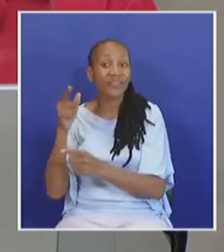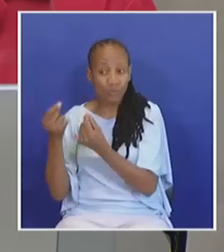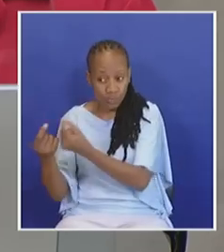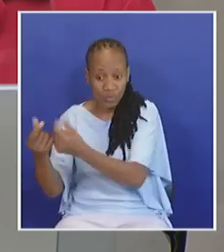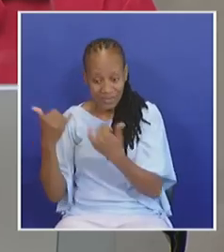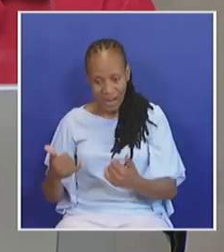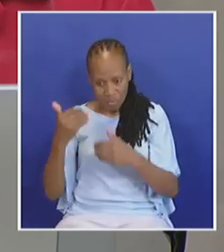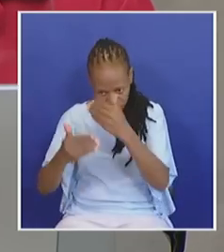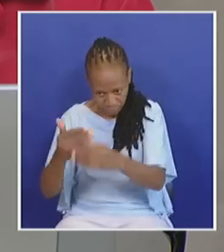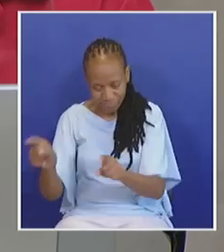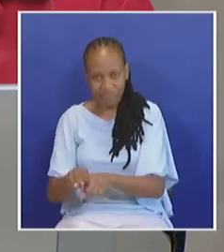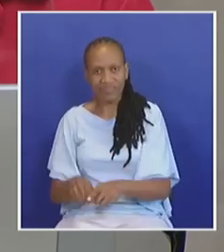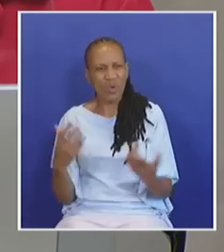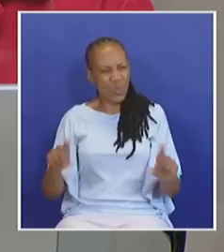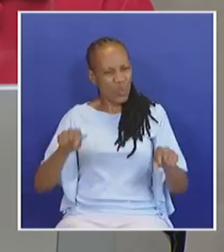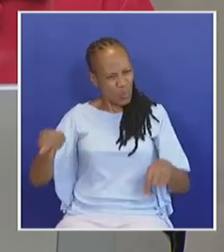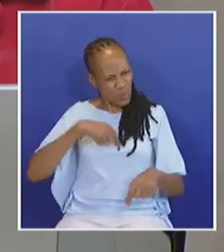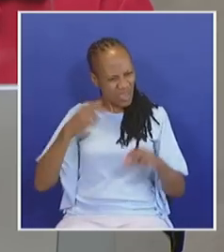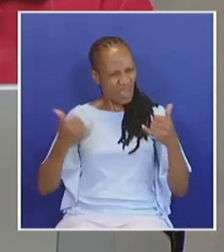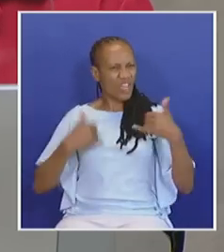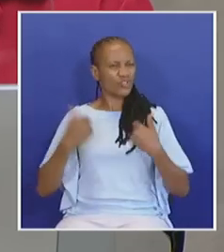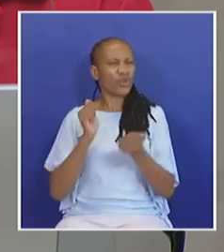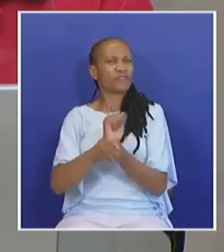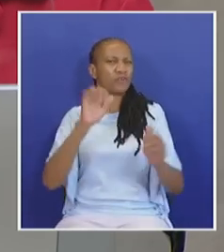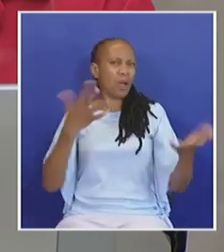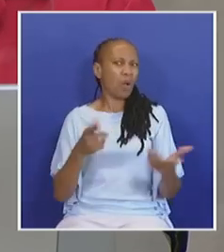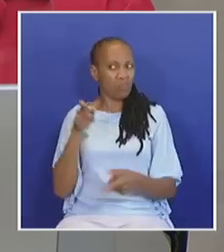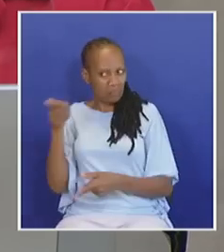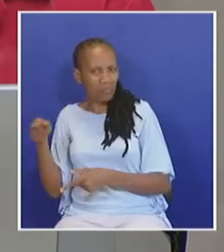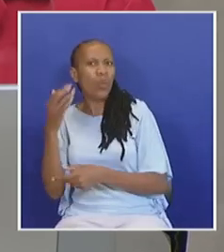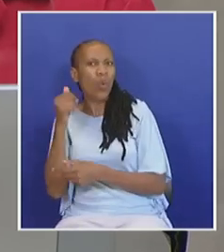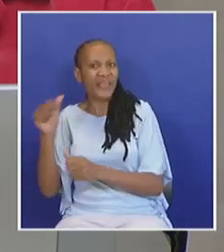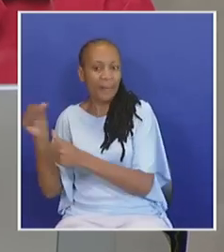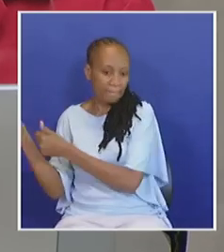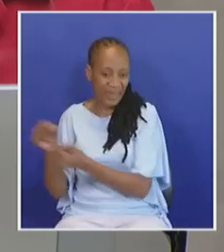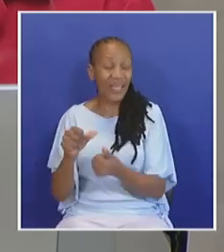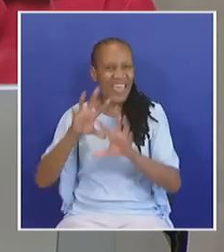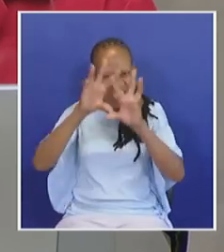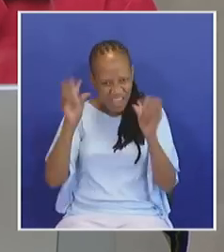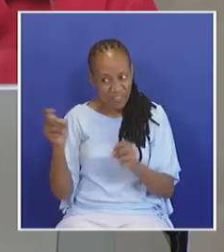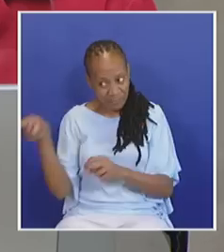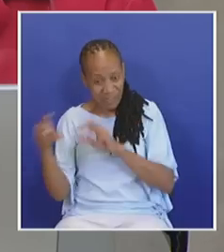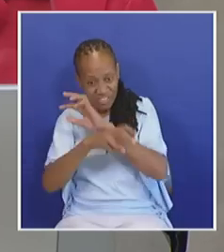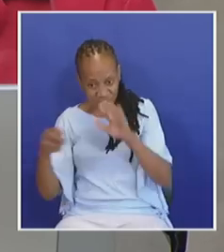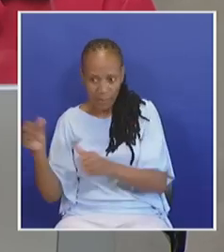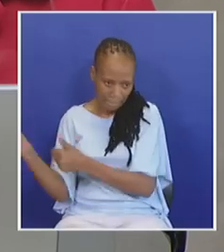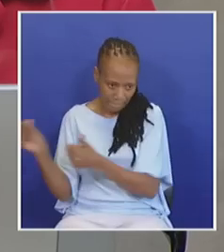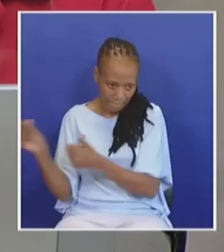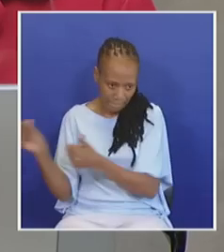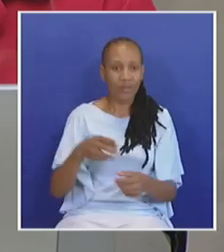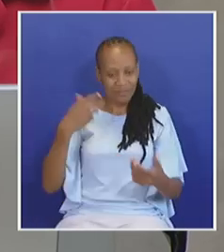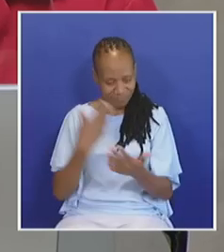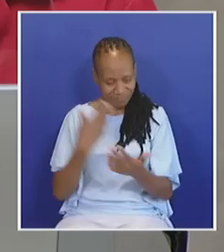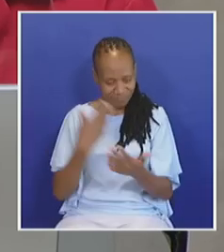country while whites have refused to give back what they have stolen. We will only have racial harmony once we